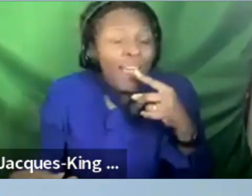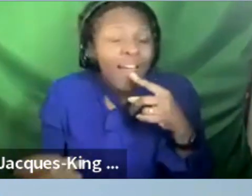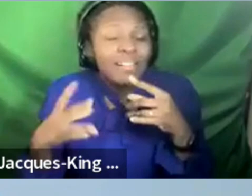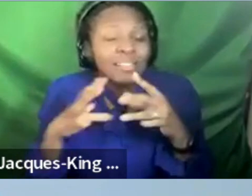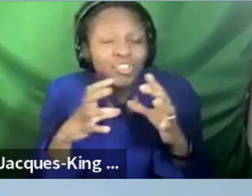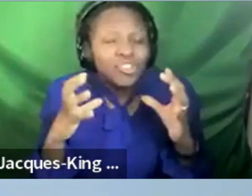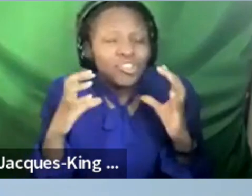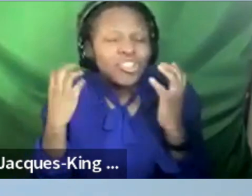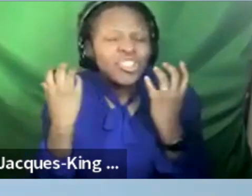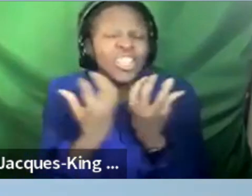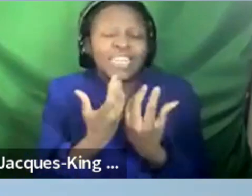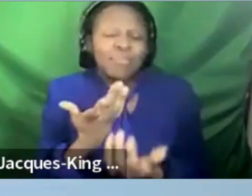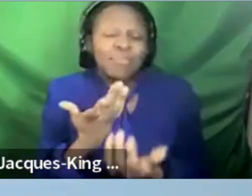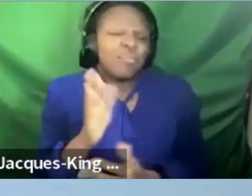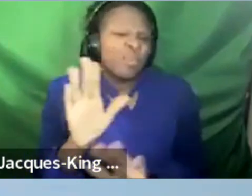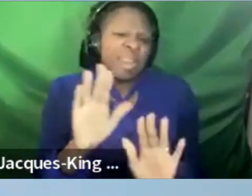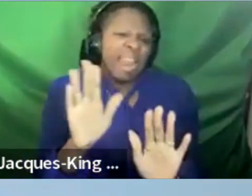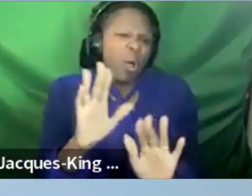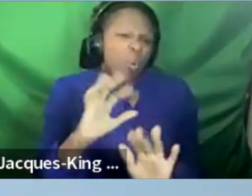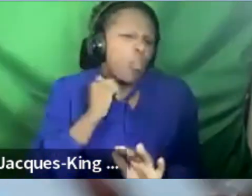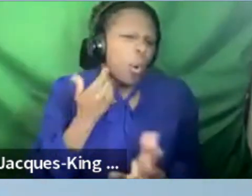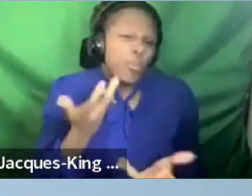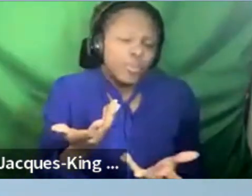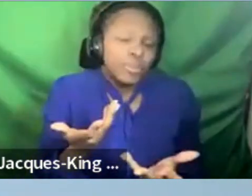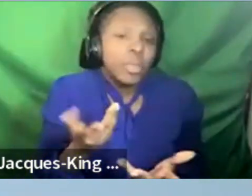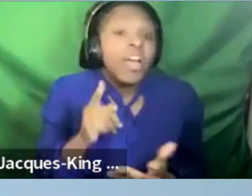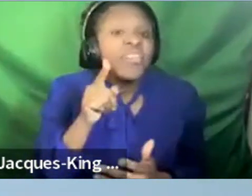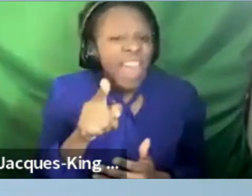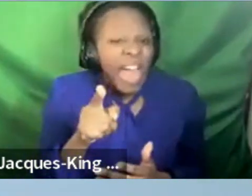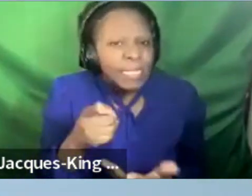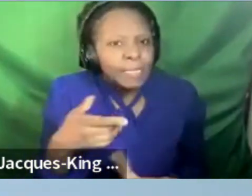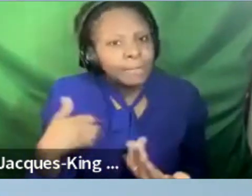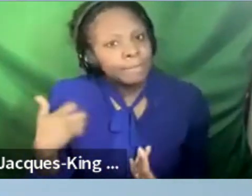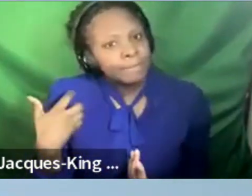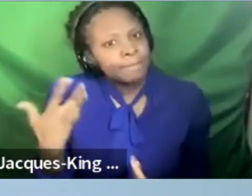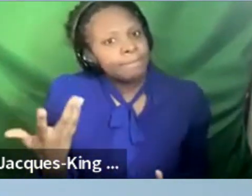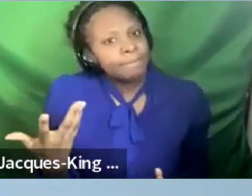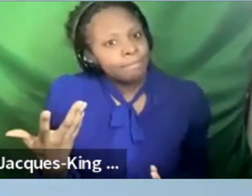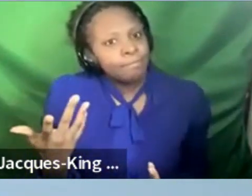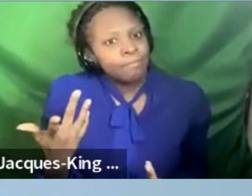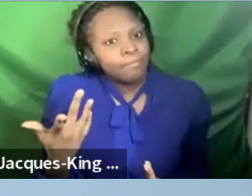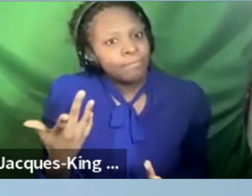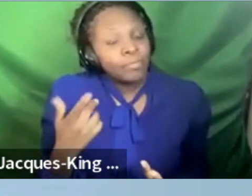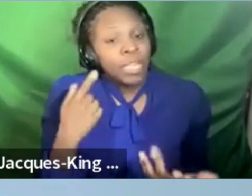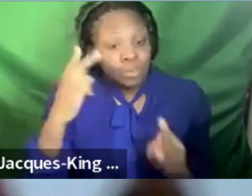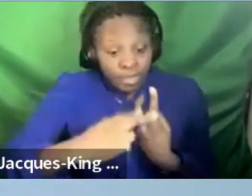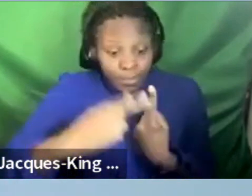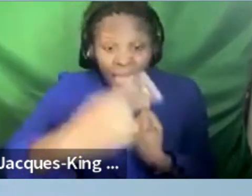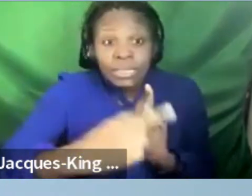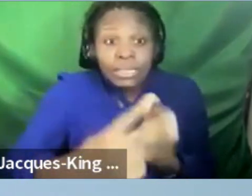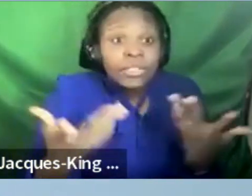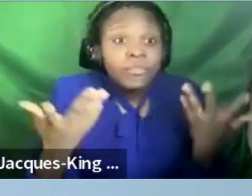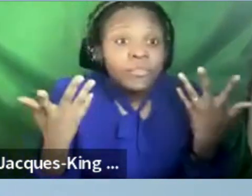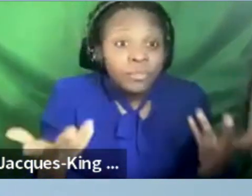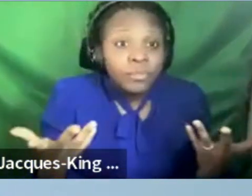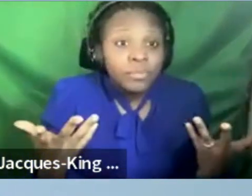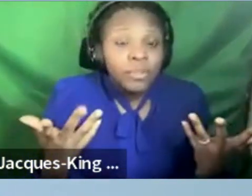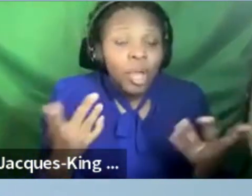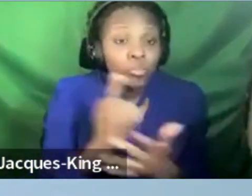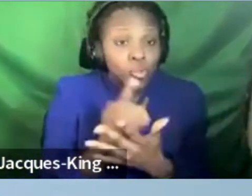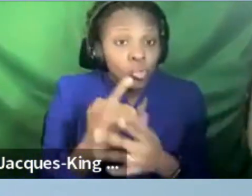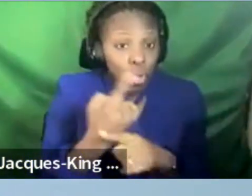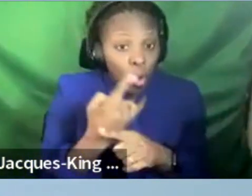You know, that's when it's annoying. And with your and really what I'm talking about is perspective, which links up with what you're